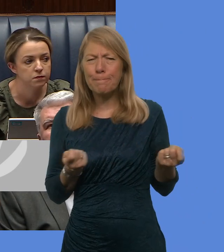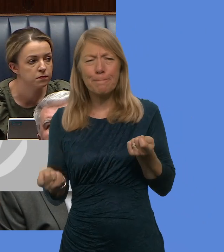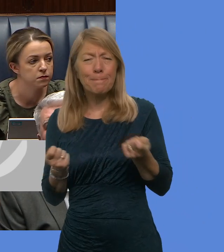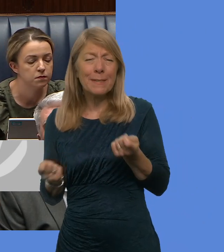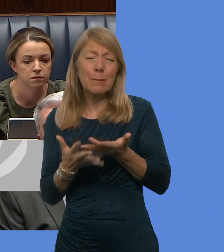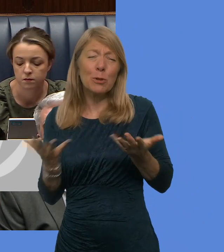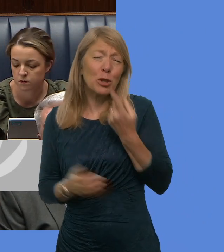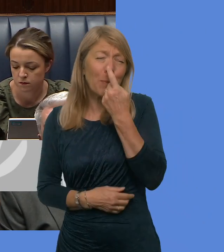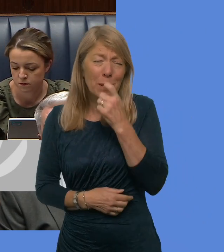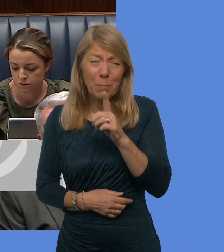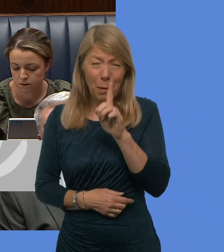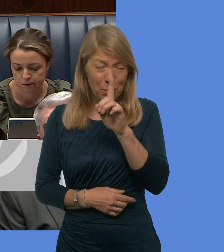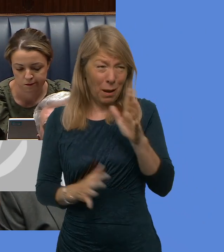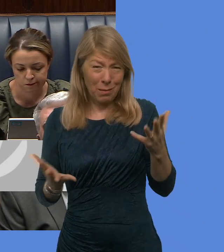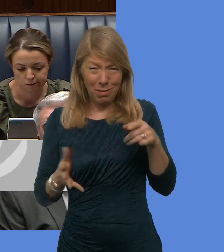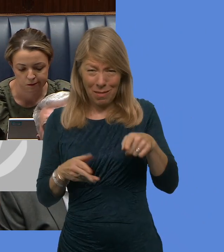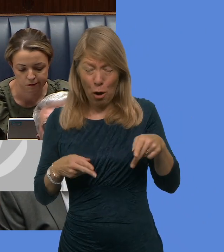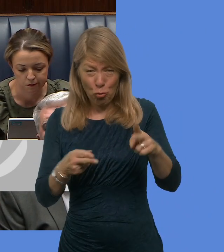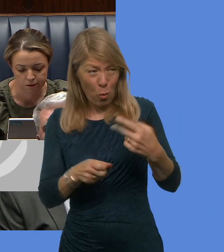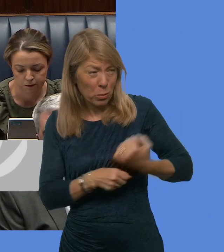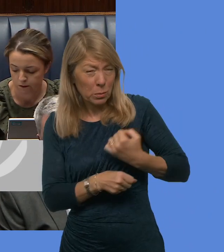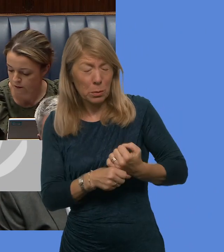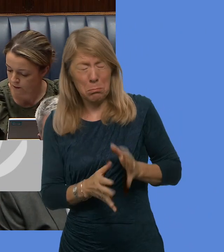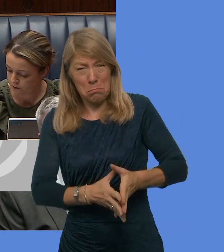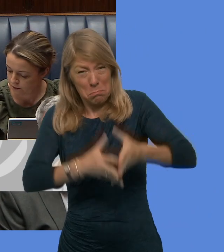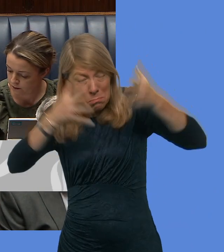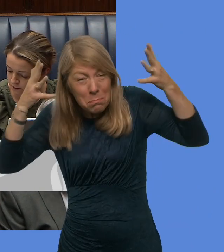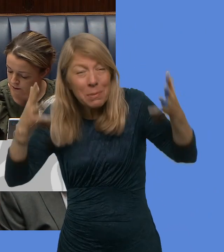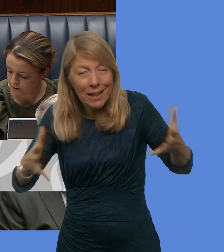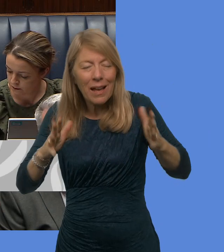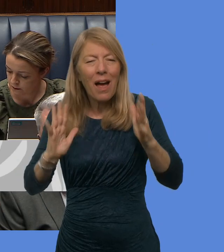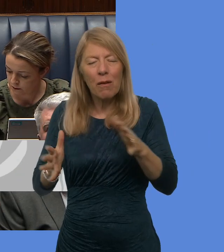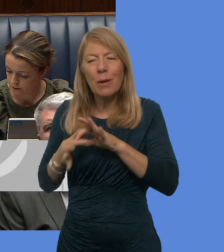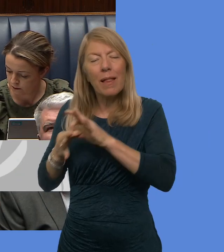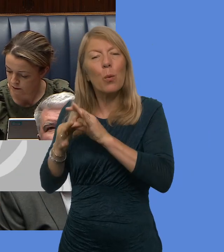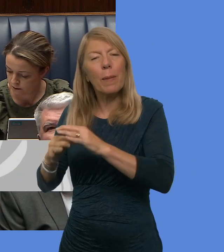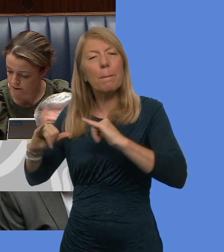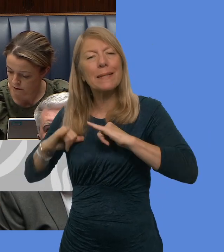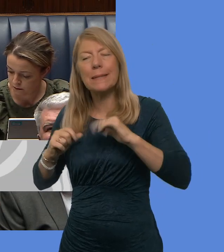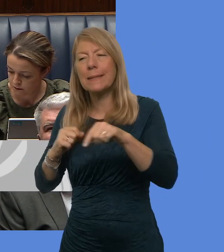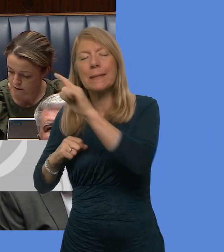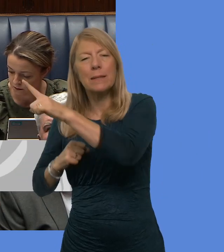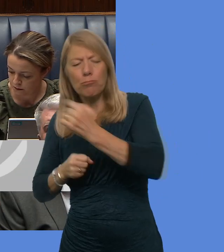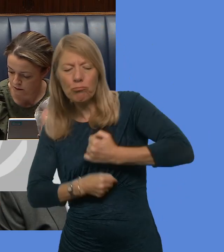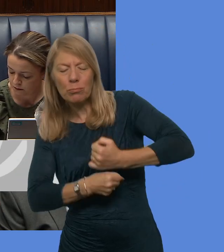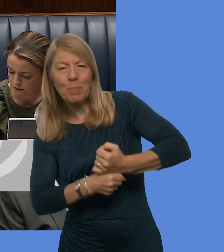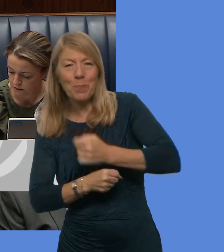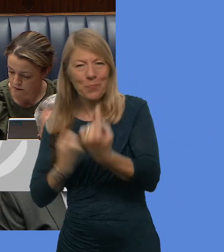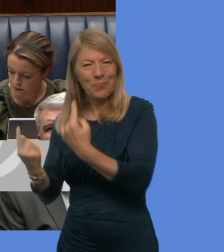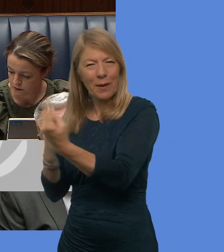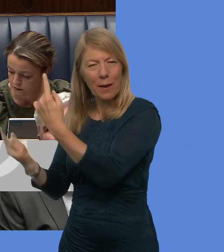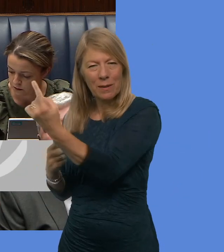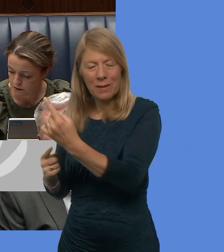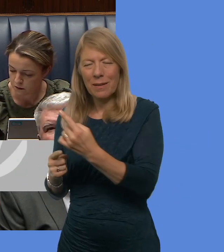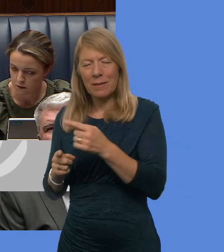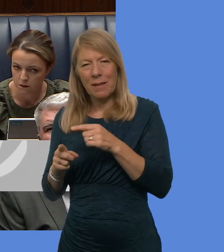major work scheme, both in terms of the opportunity to do it with our contractors, who have been involved in a number of other major road schemes. We want to do it when the